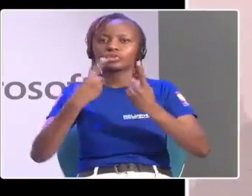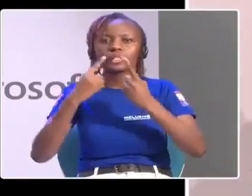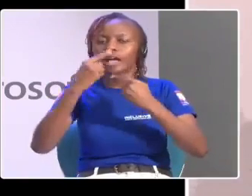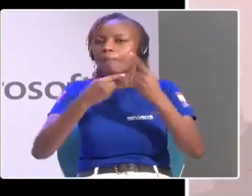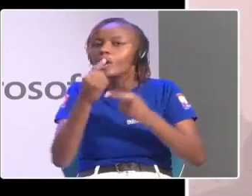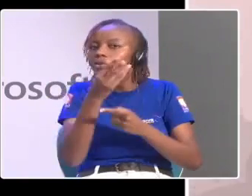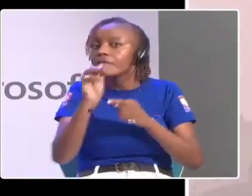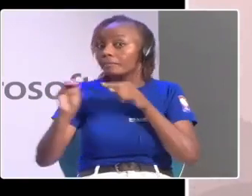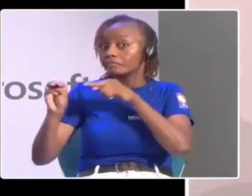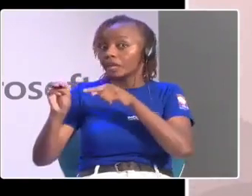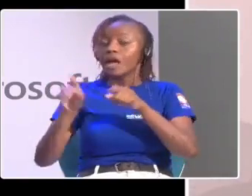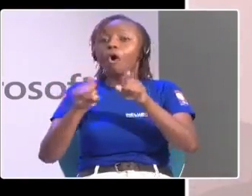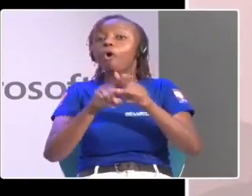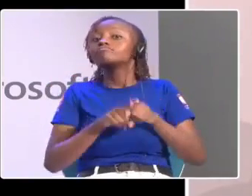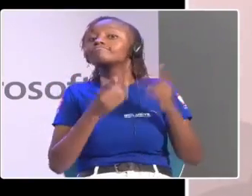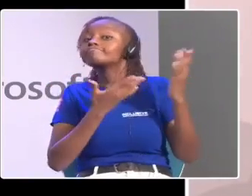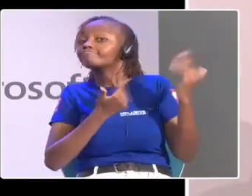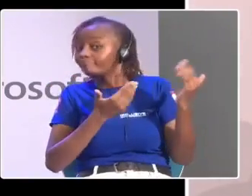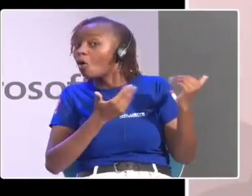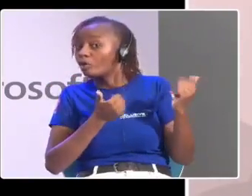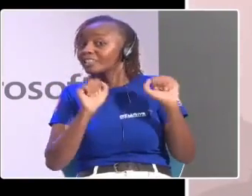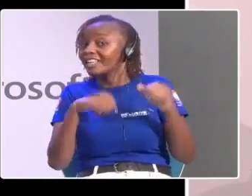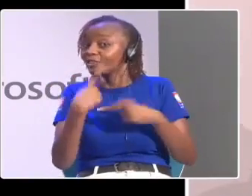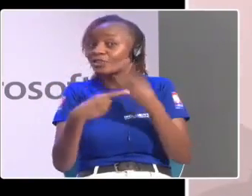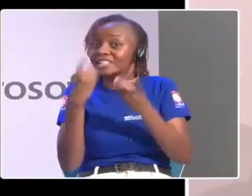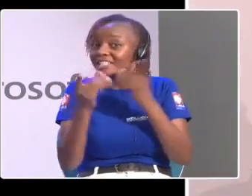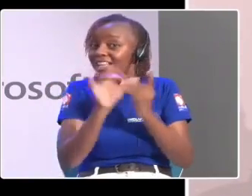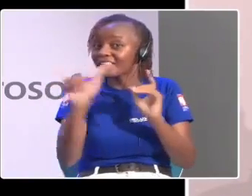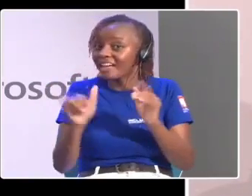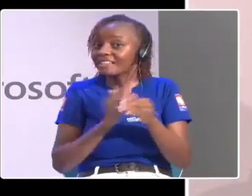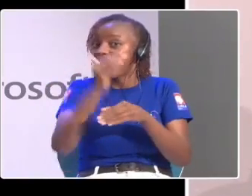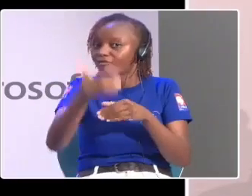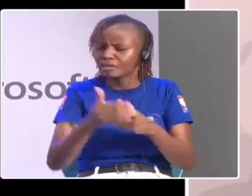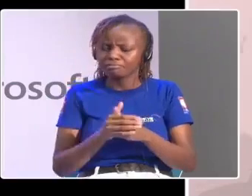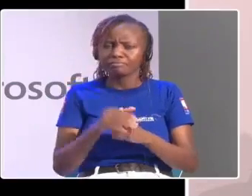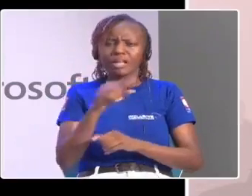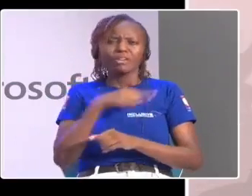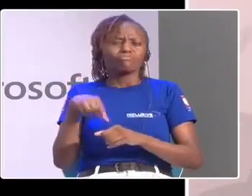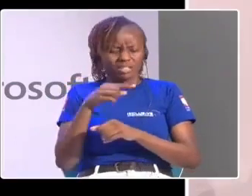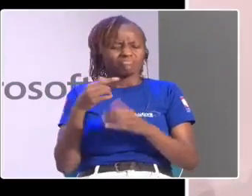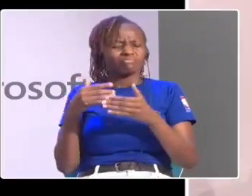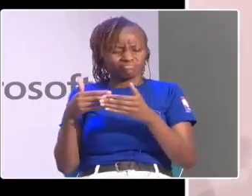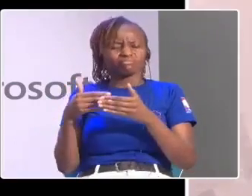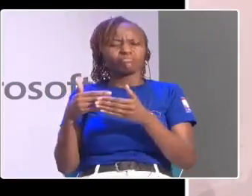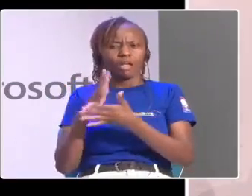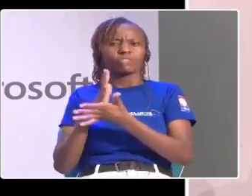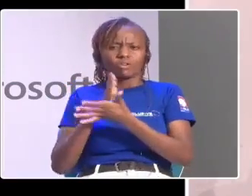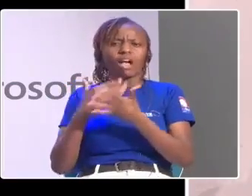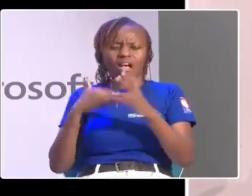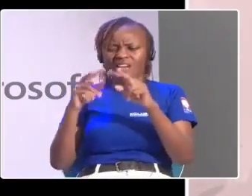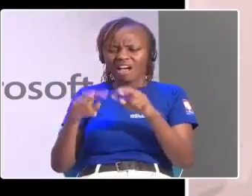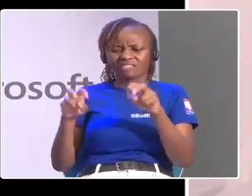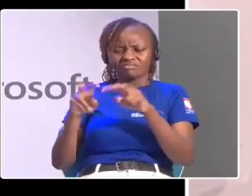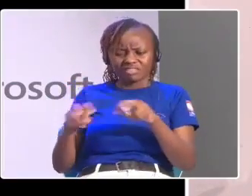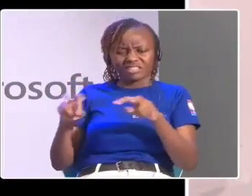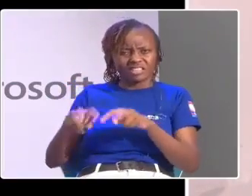dialogue continues after we're not here. We've been doing a lot of research remotely, just from our bases in other